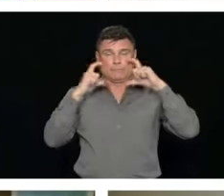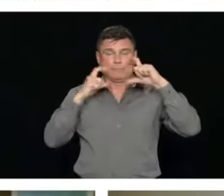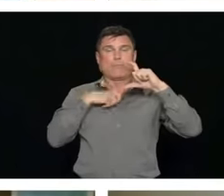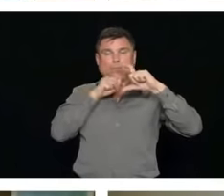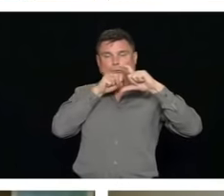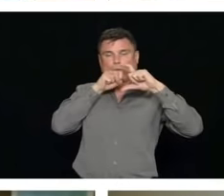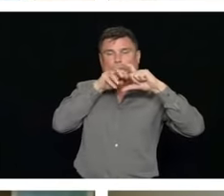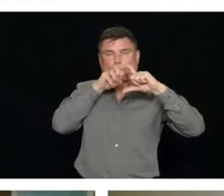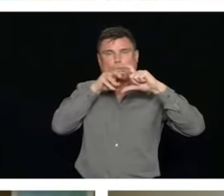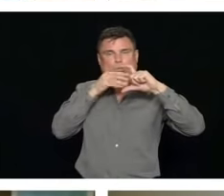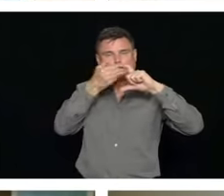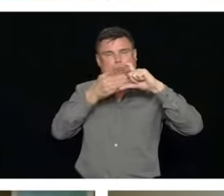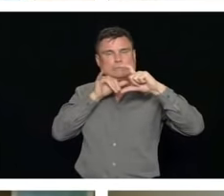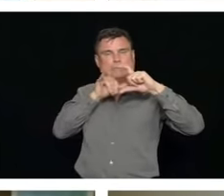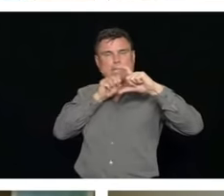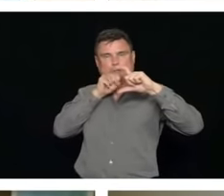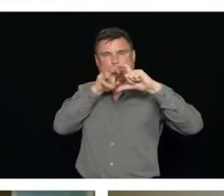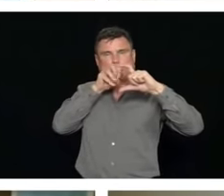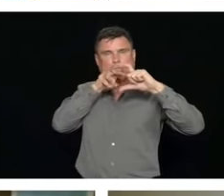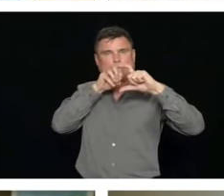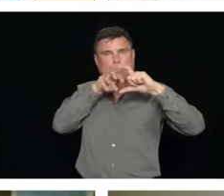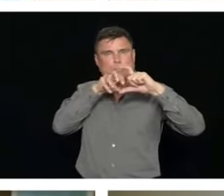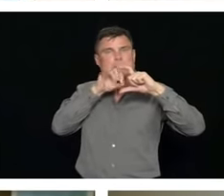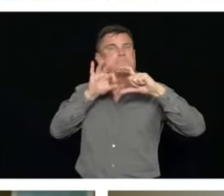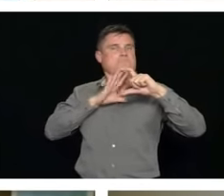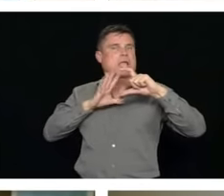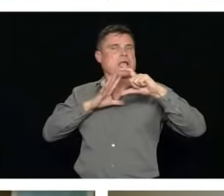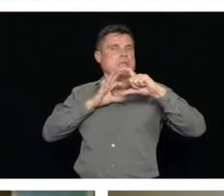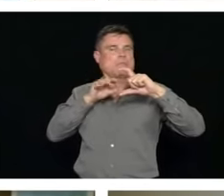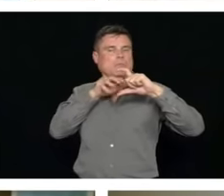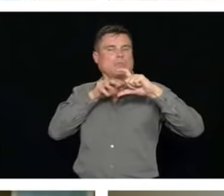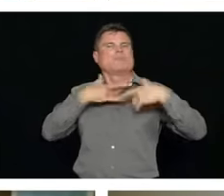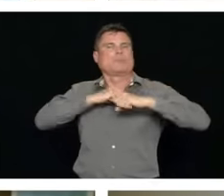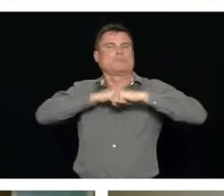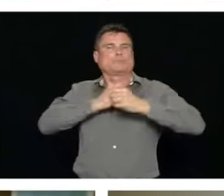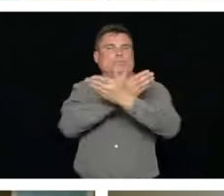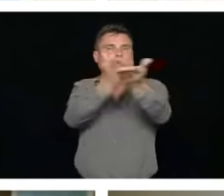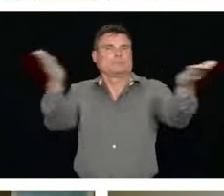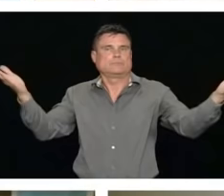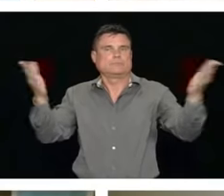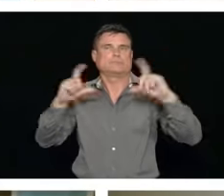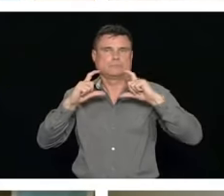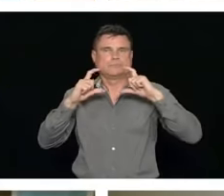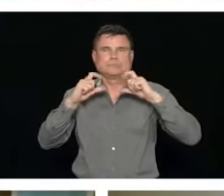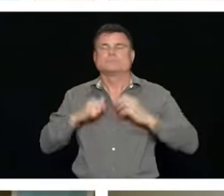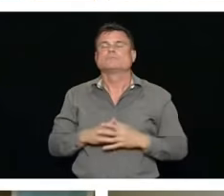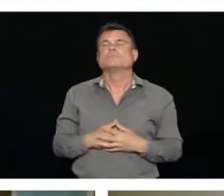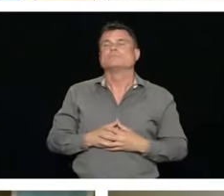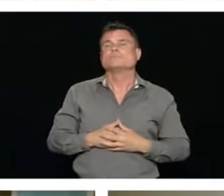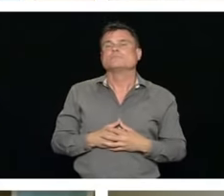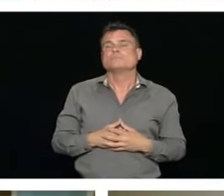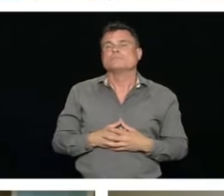or in some cases some adults who have significant